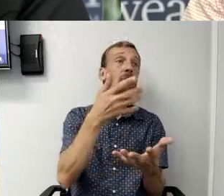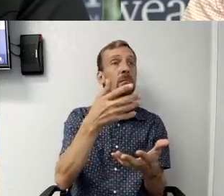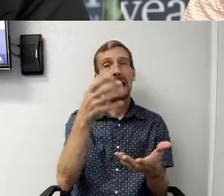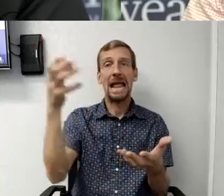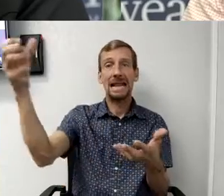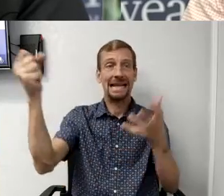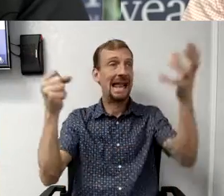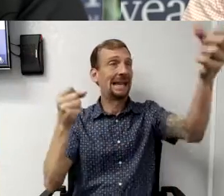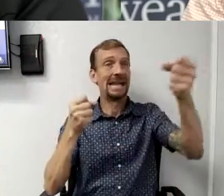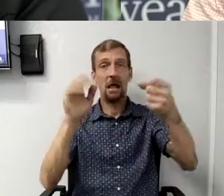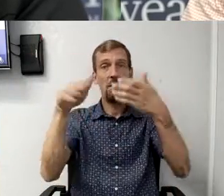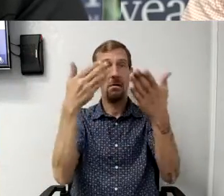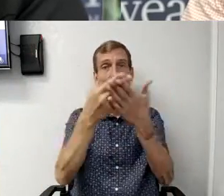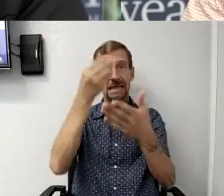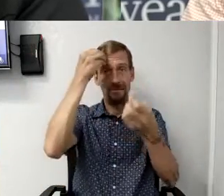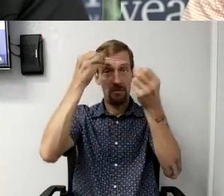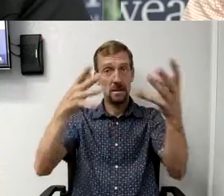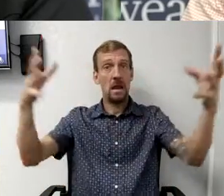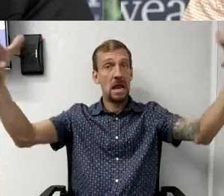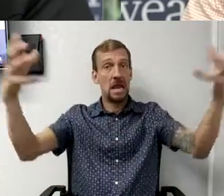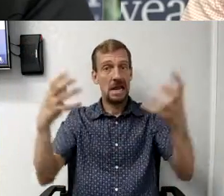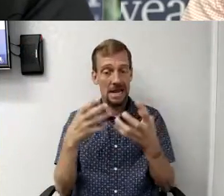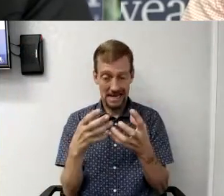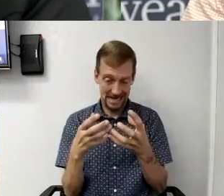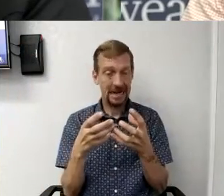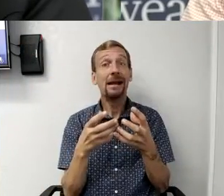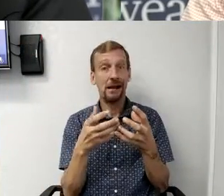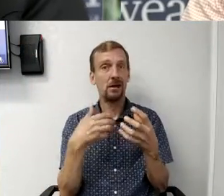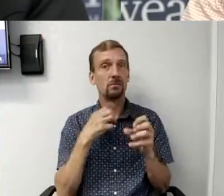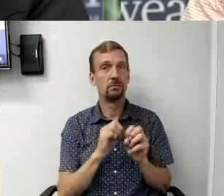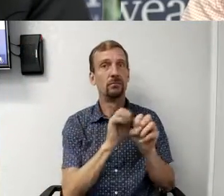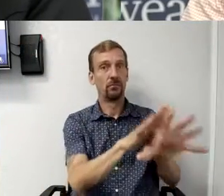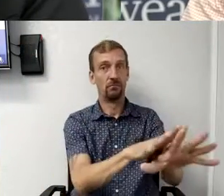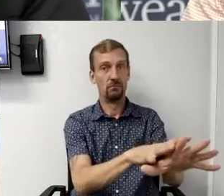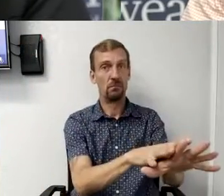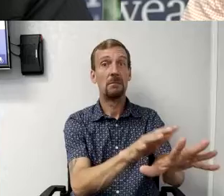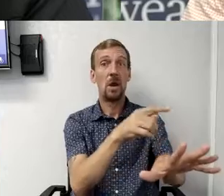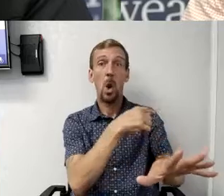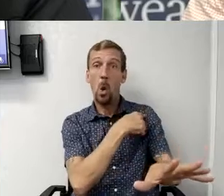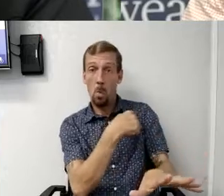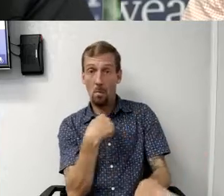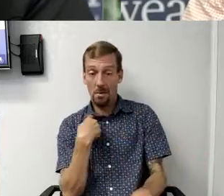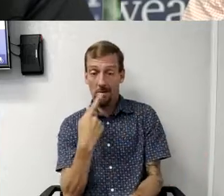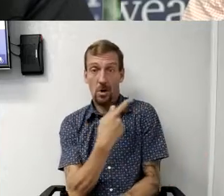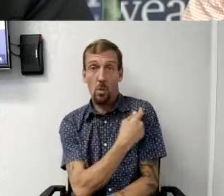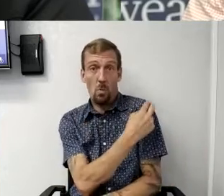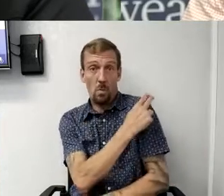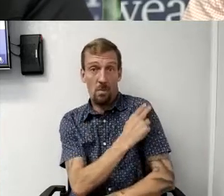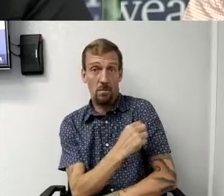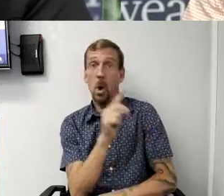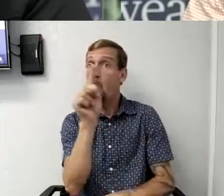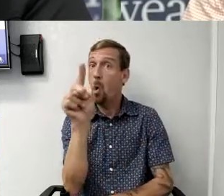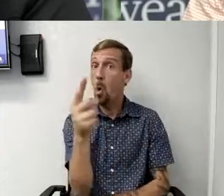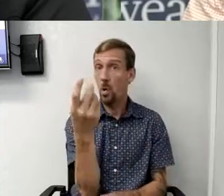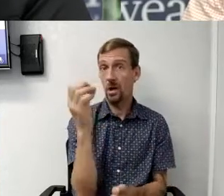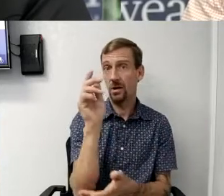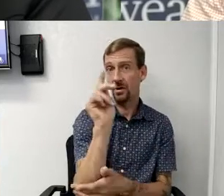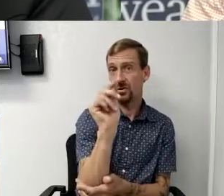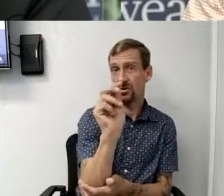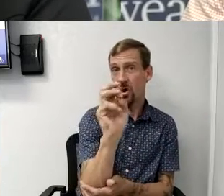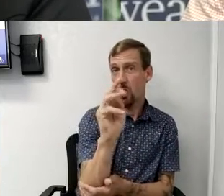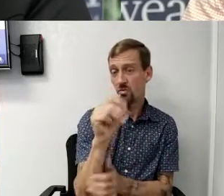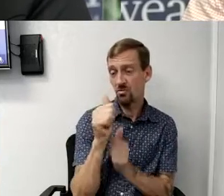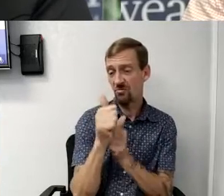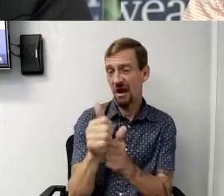they put into their numbers. We just track ours for our information and awareness, and